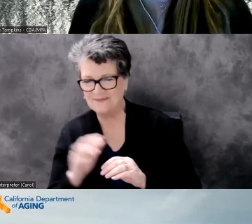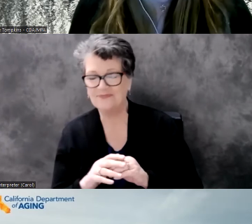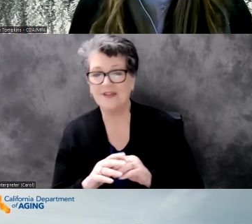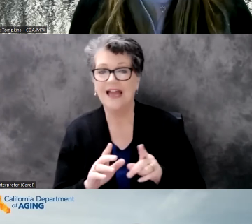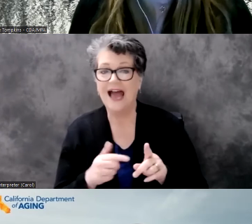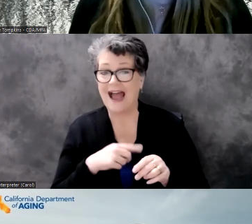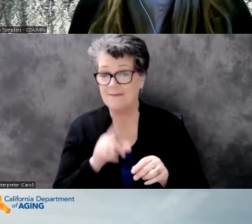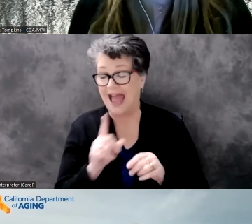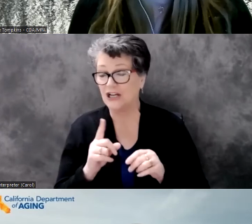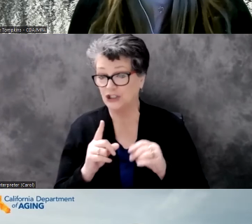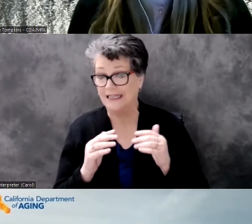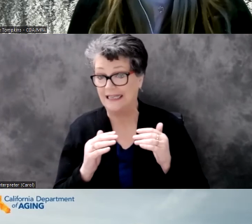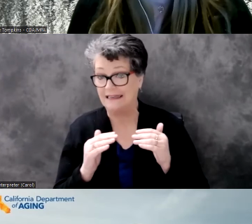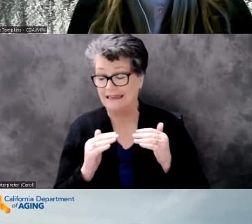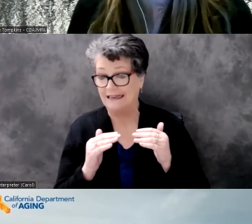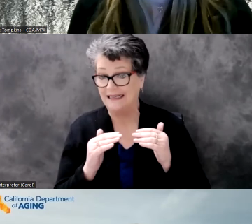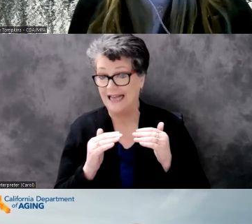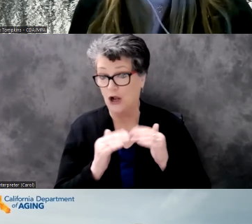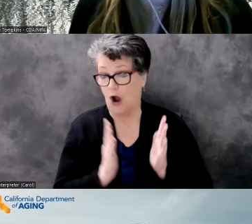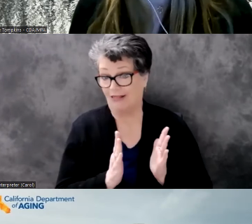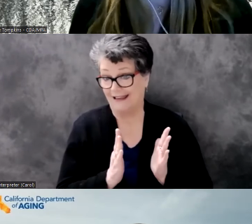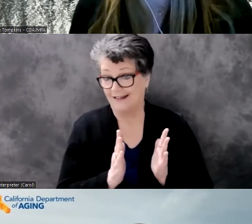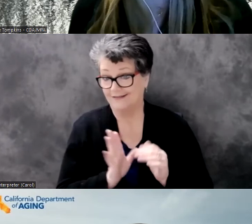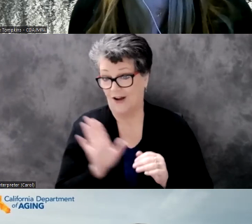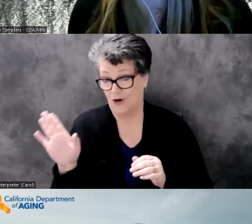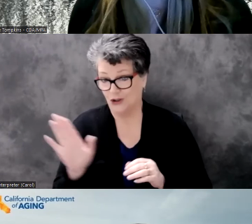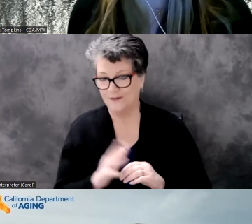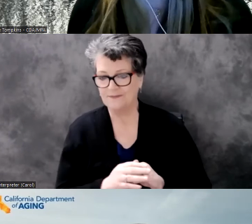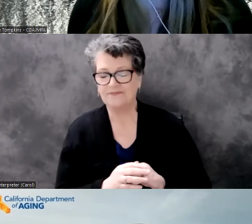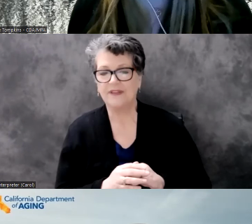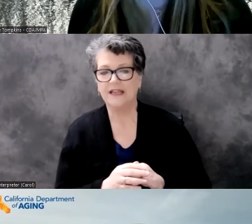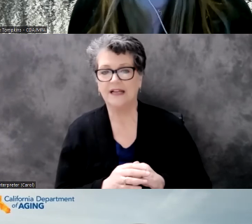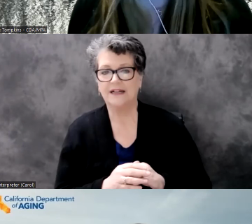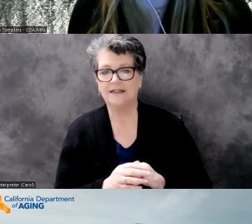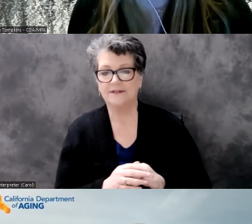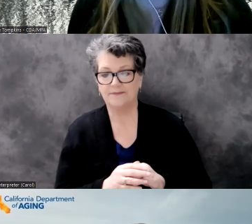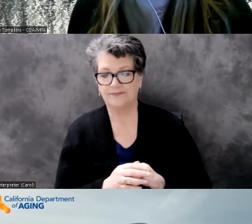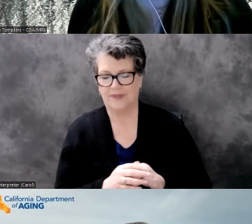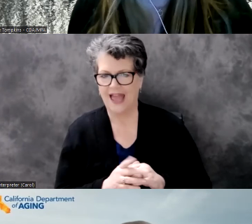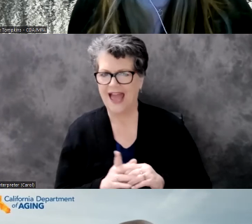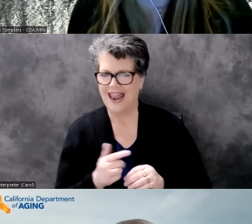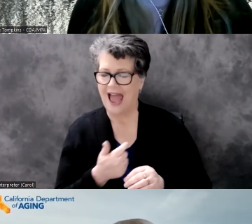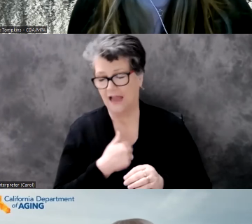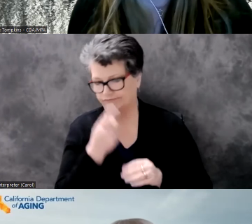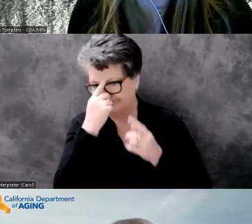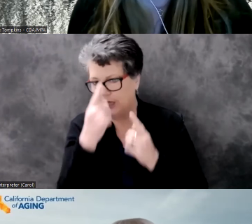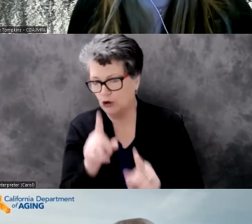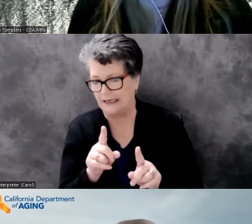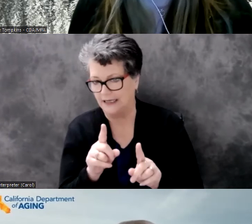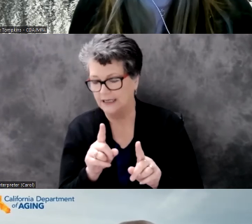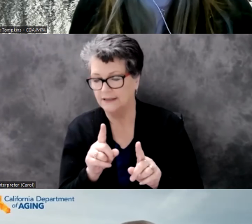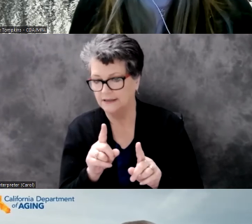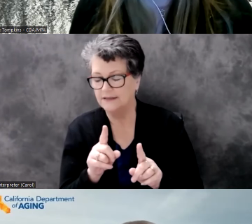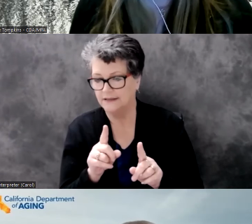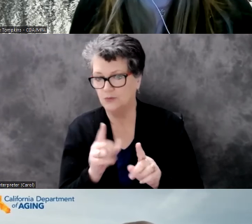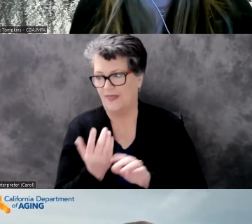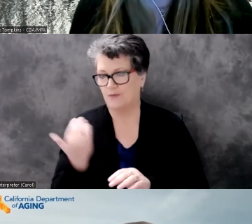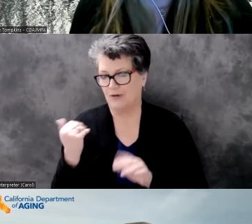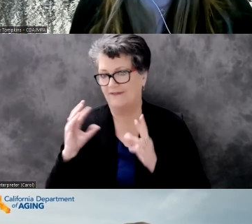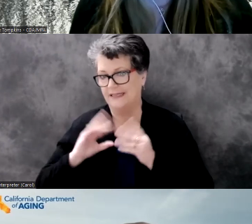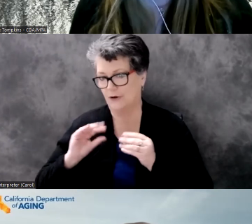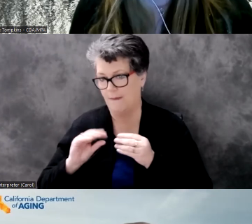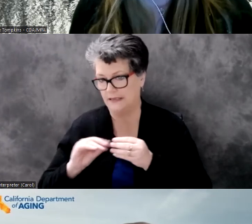actually a colleague of Ophelia, and I think I very much agree with just the previous